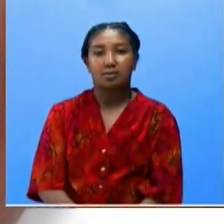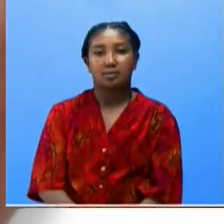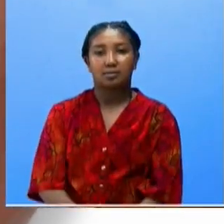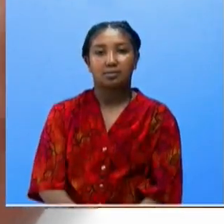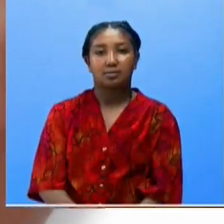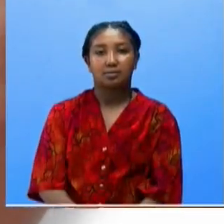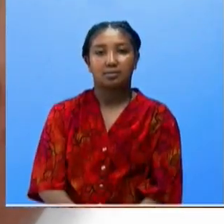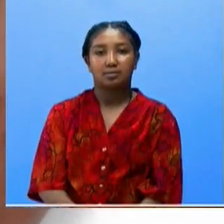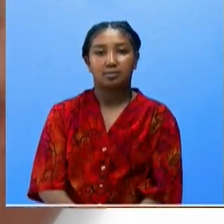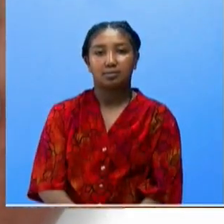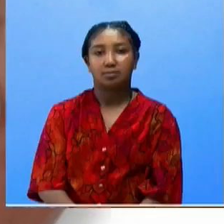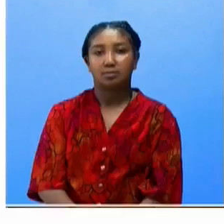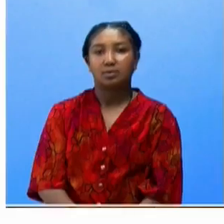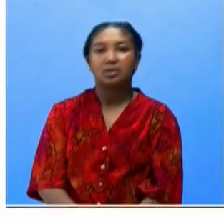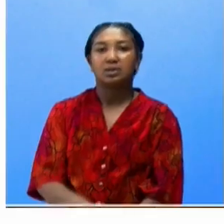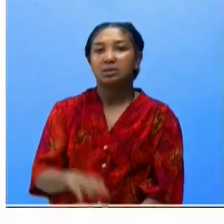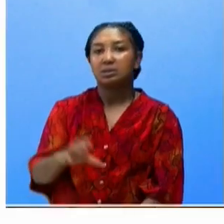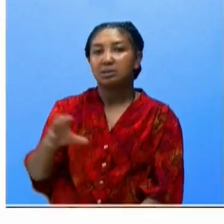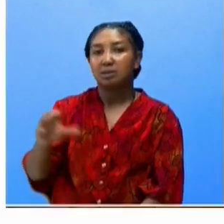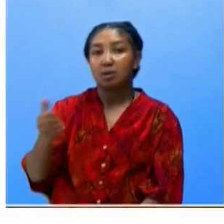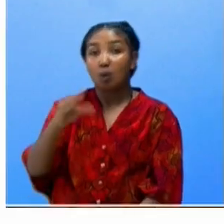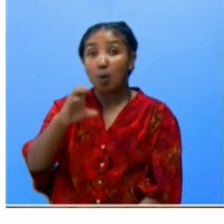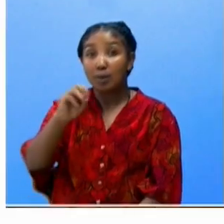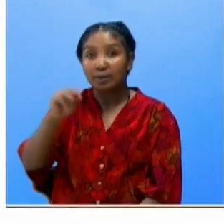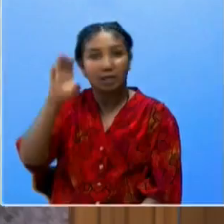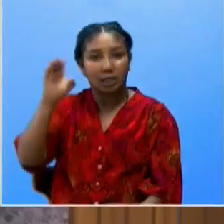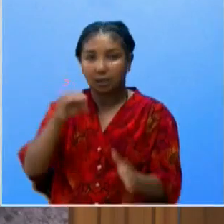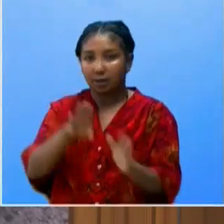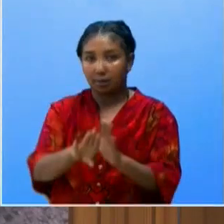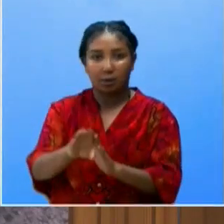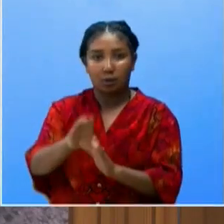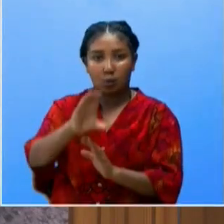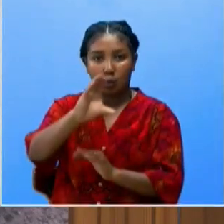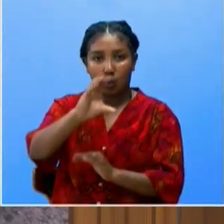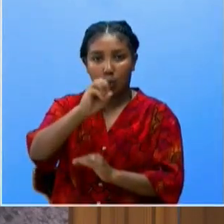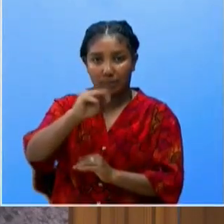the hospital. The complementary should be written in the hospital.